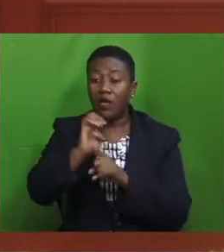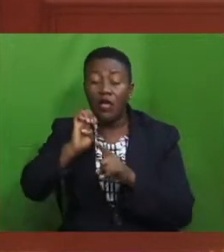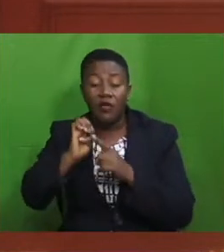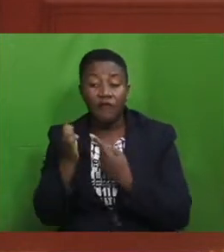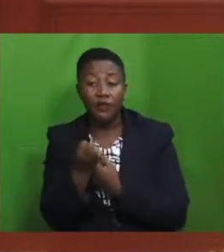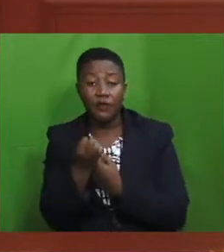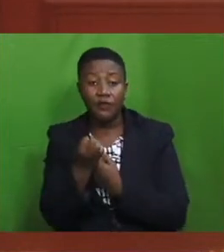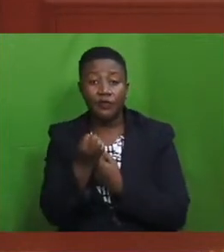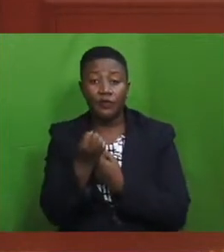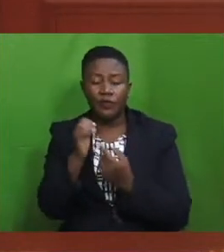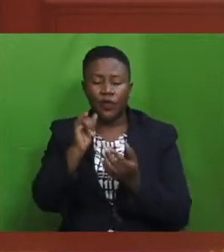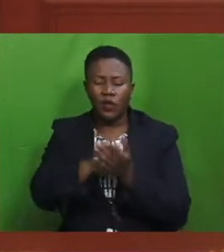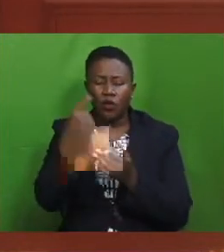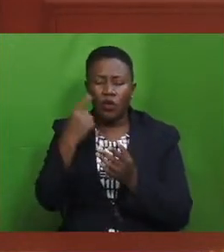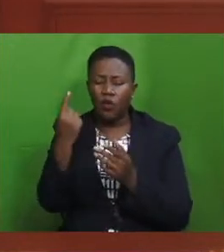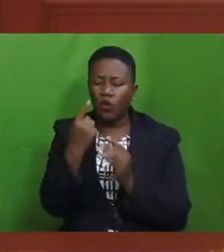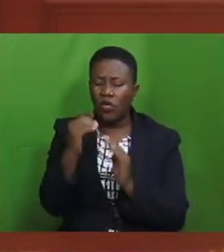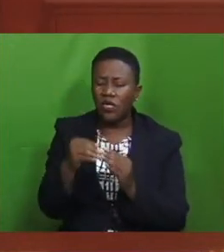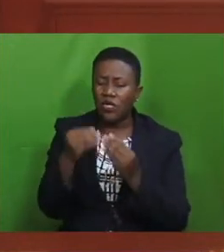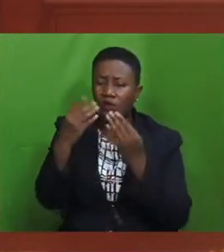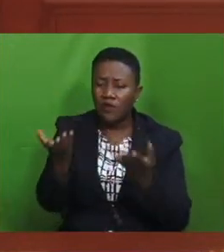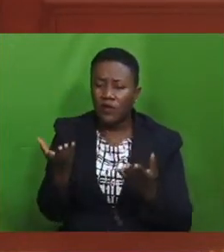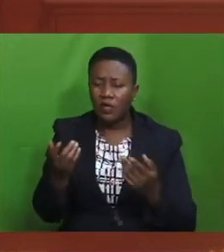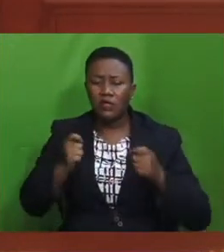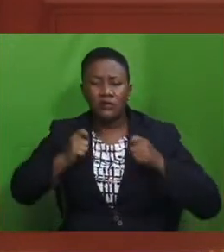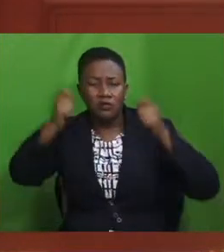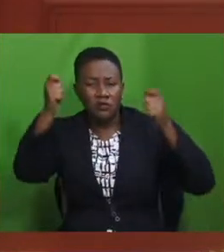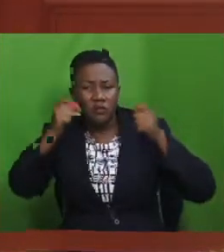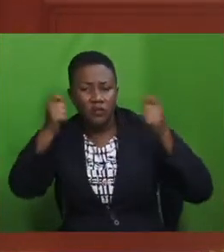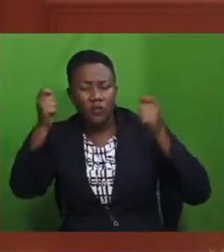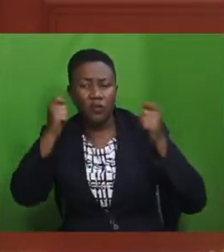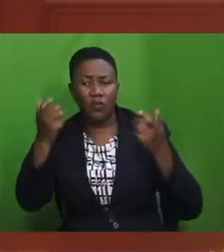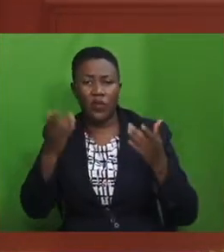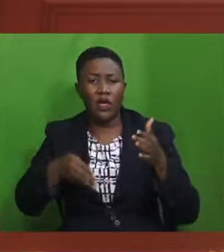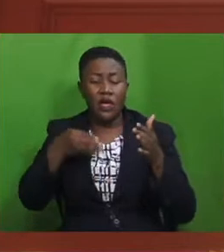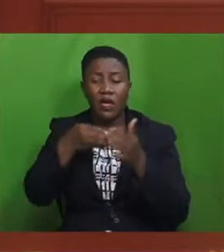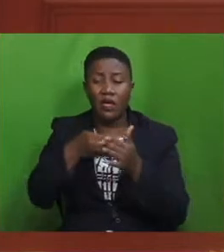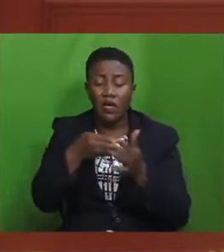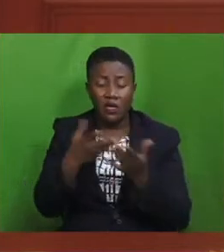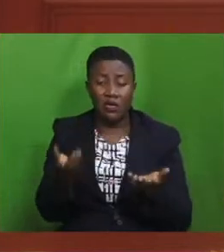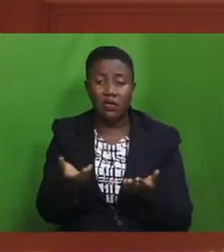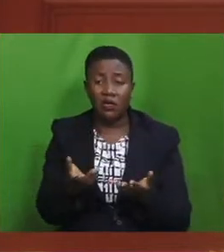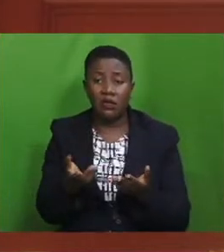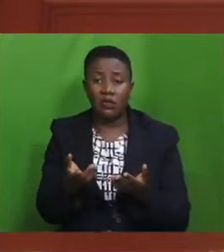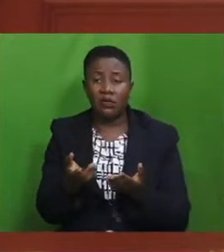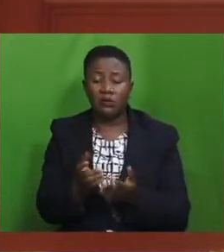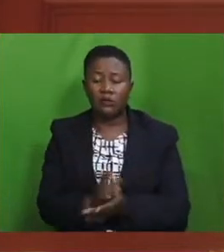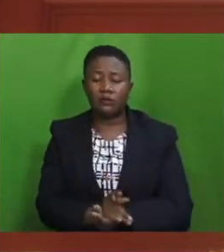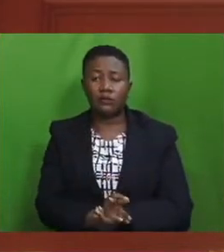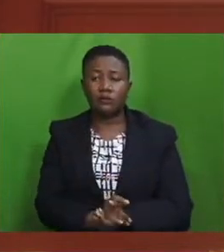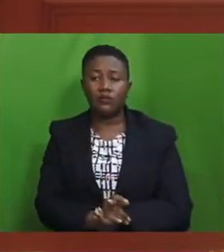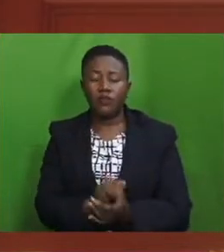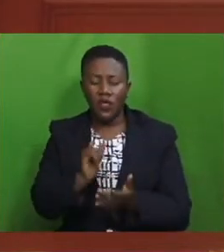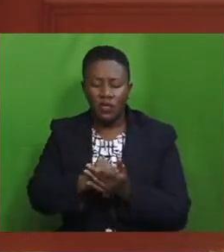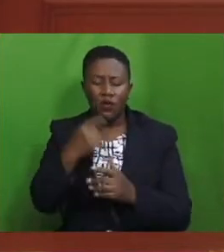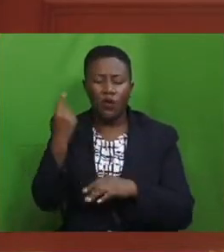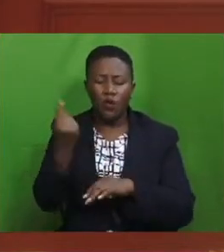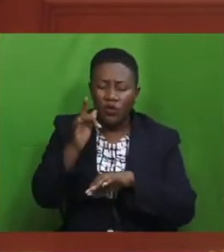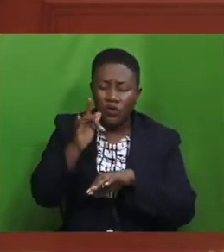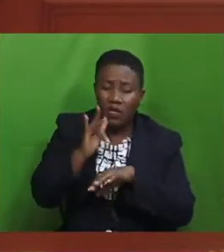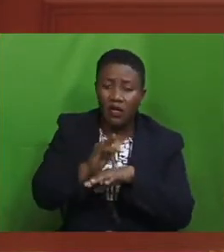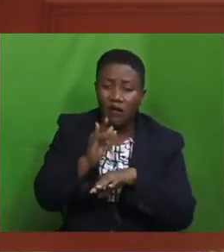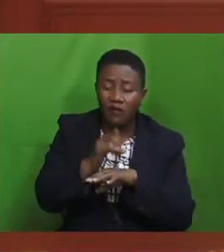to be characterized by protest and strike action, which ultimately will affect productivity